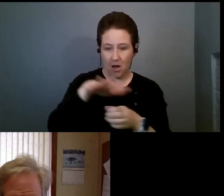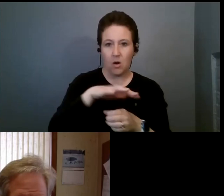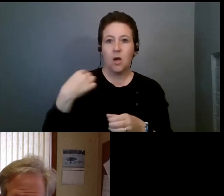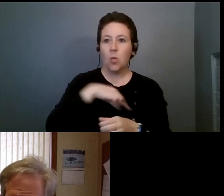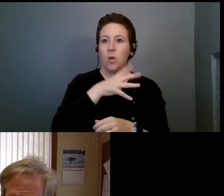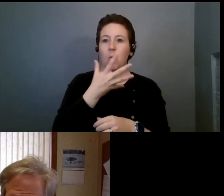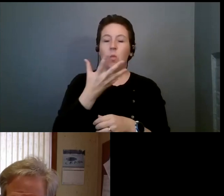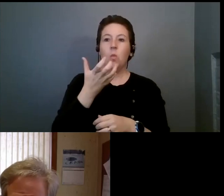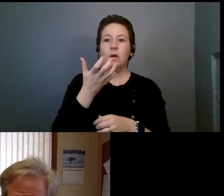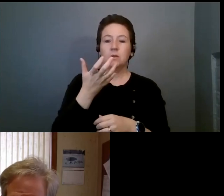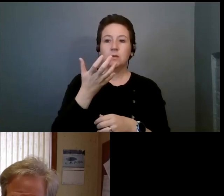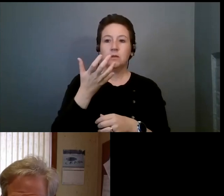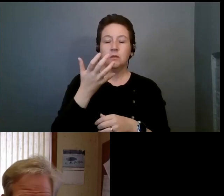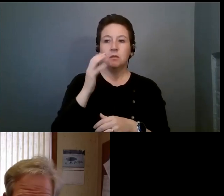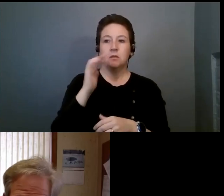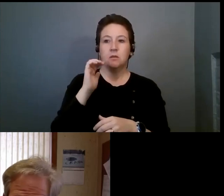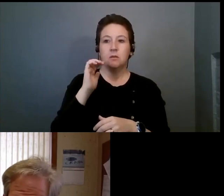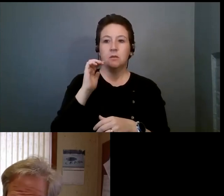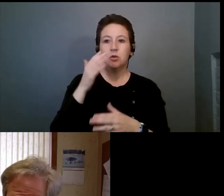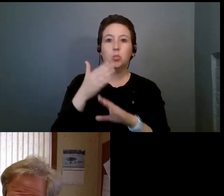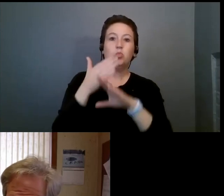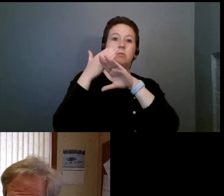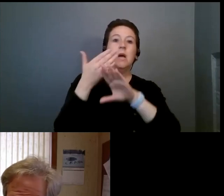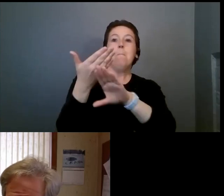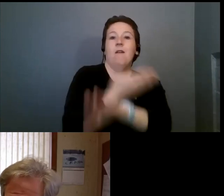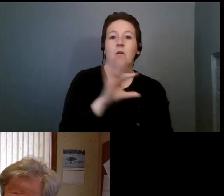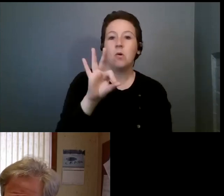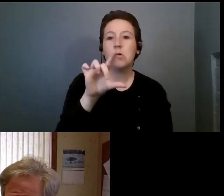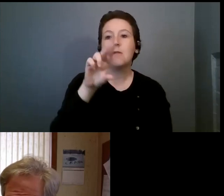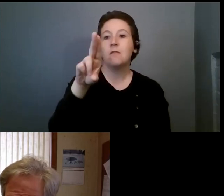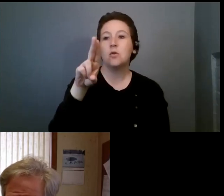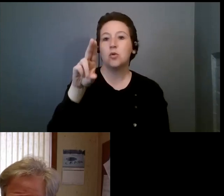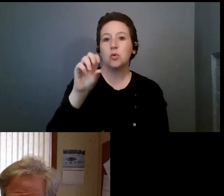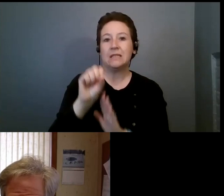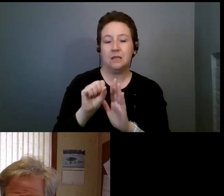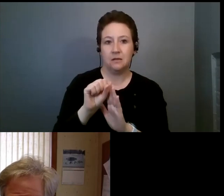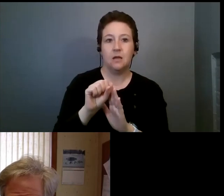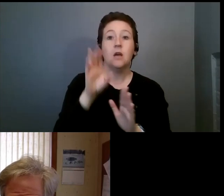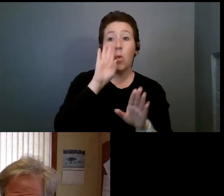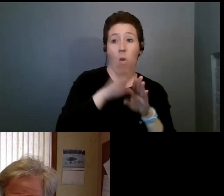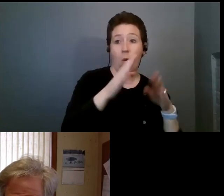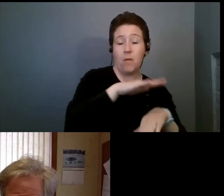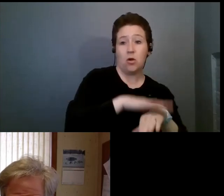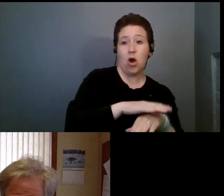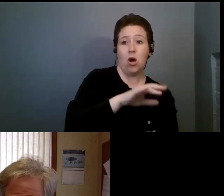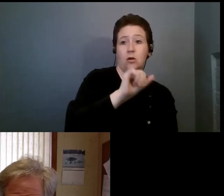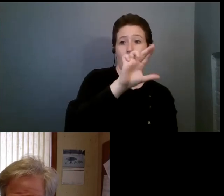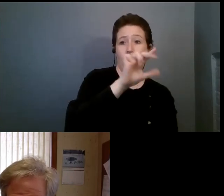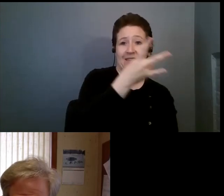of the flu season. So we'll open on the 17th and we'll conclude on November